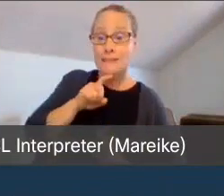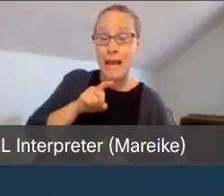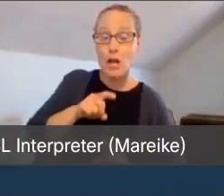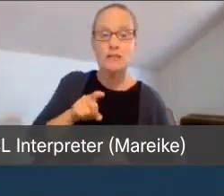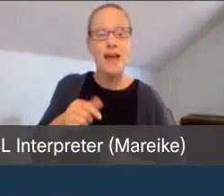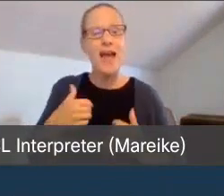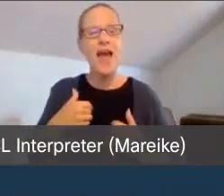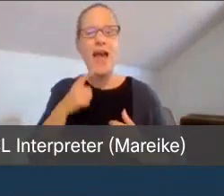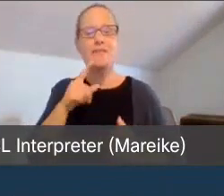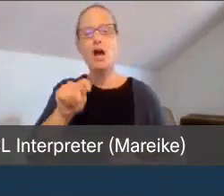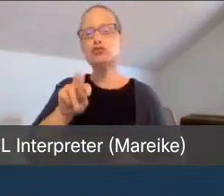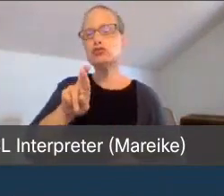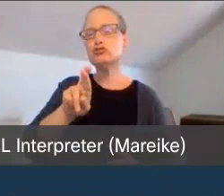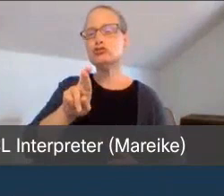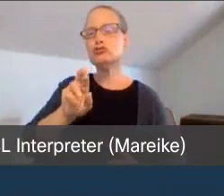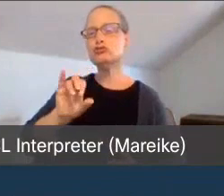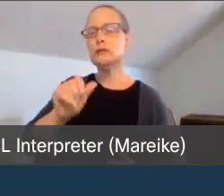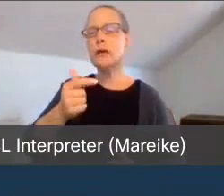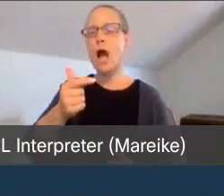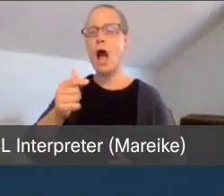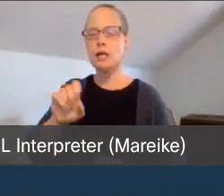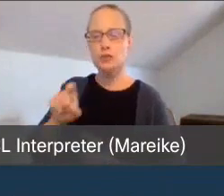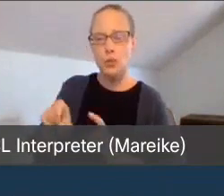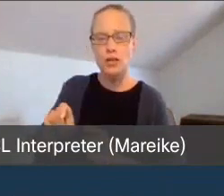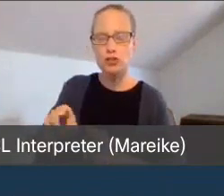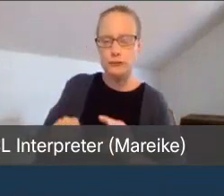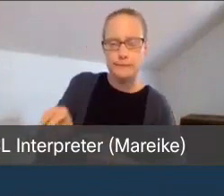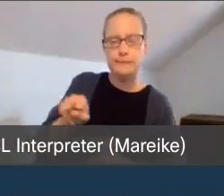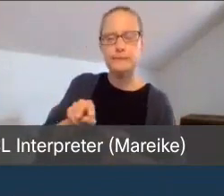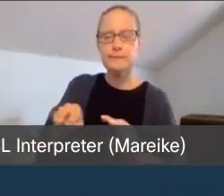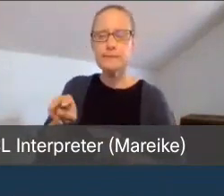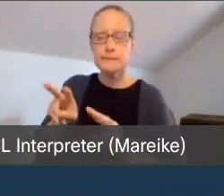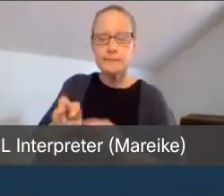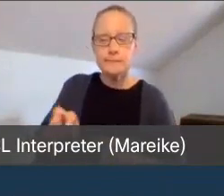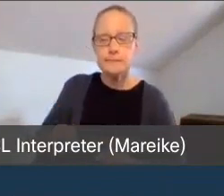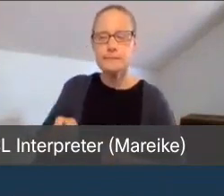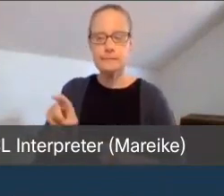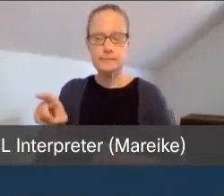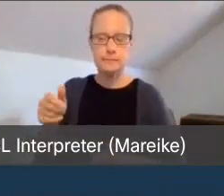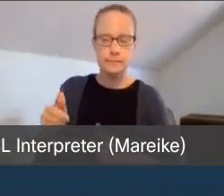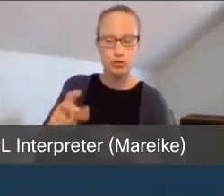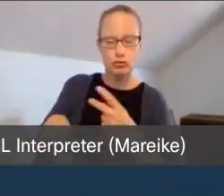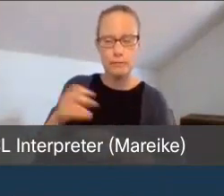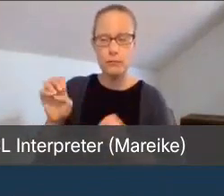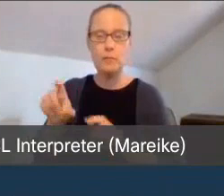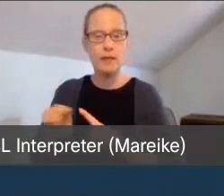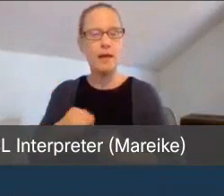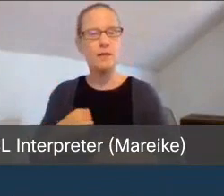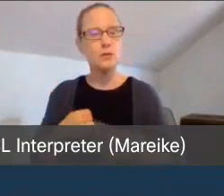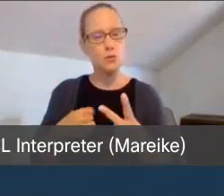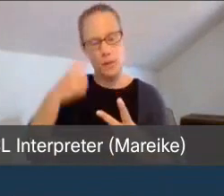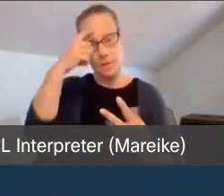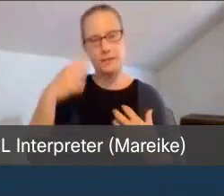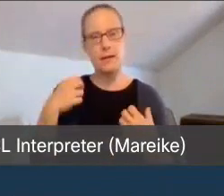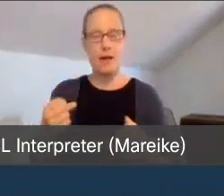They have tons of triage questions to better assess the nature of the emergency, but they do have 2 mental health specific triage questions